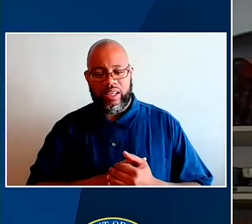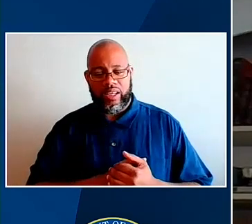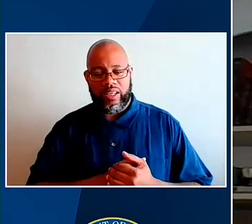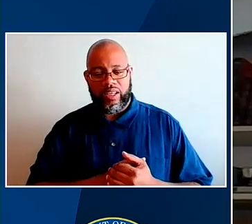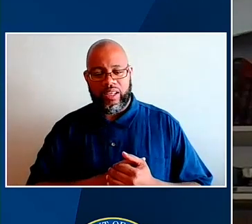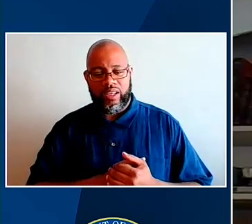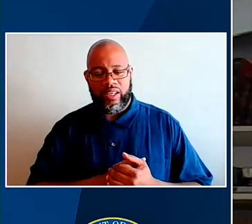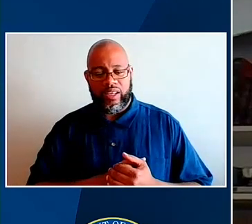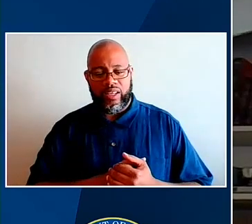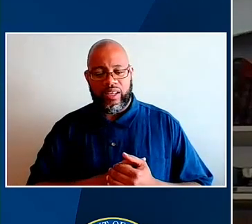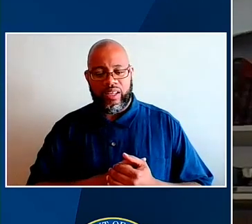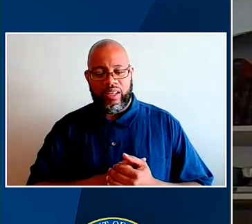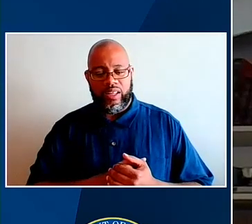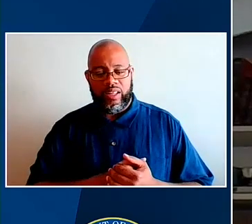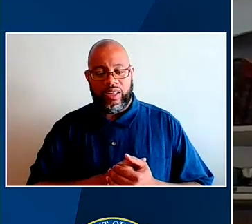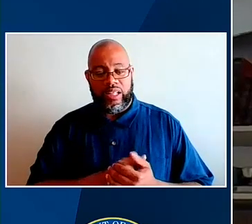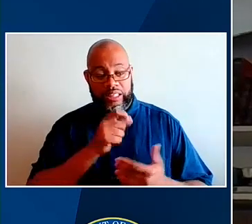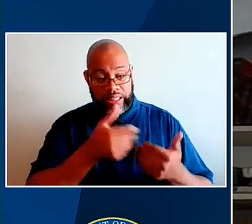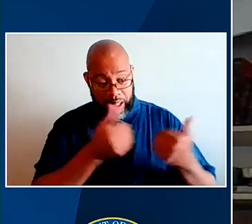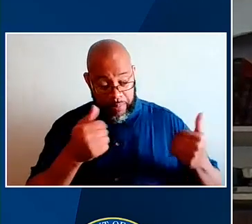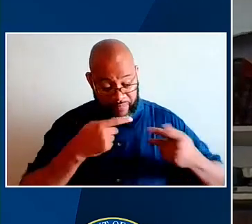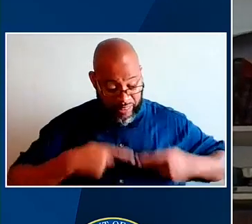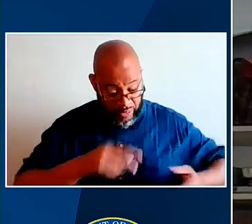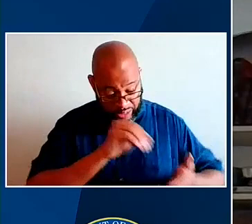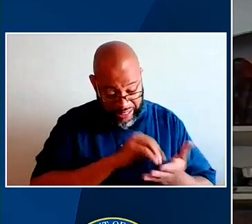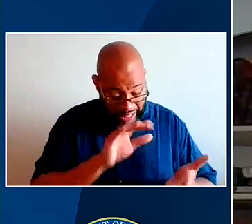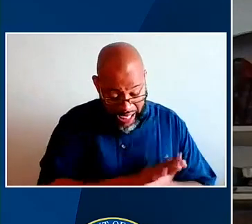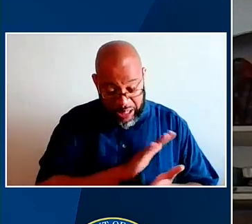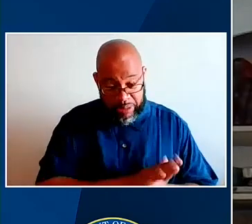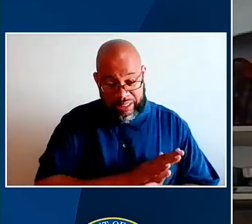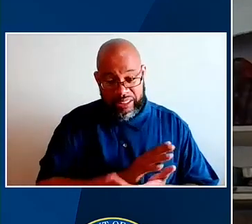The question is does it need to be separate physical documents?